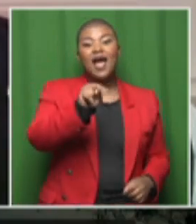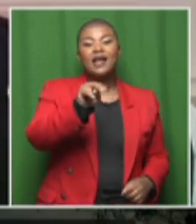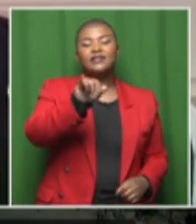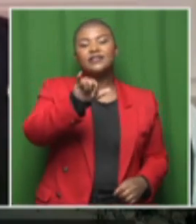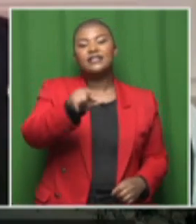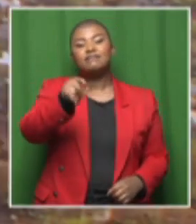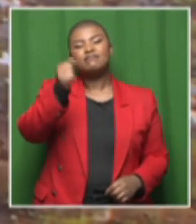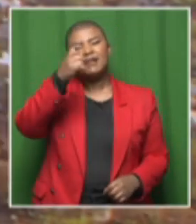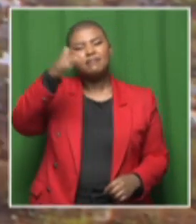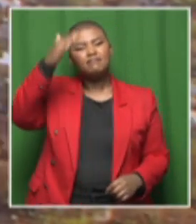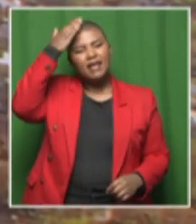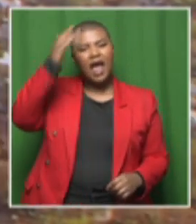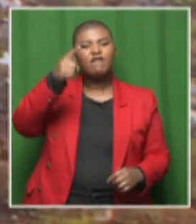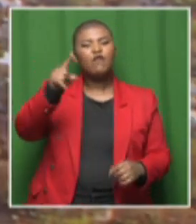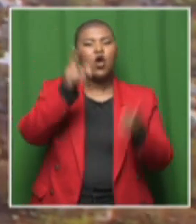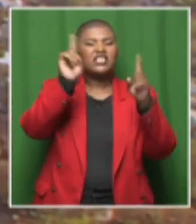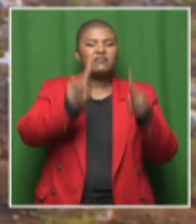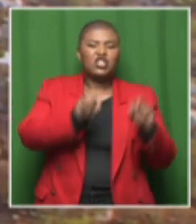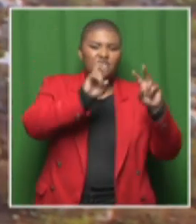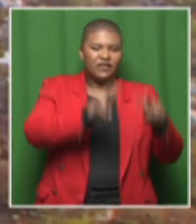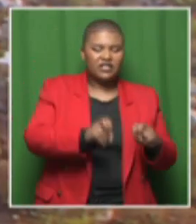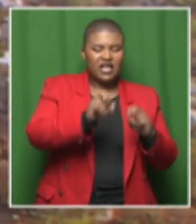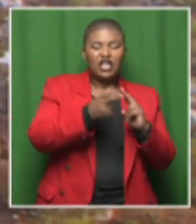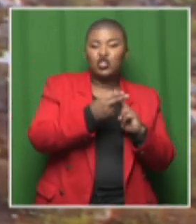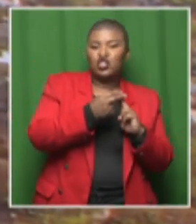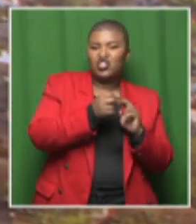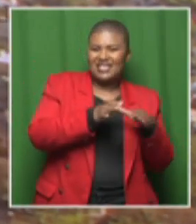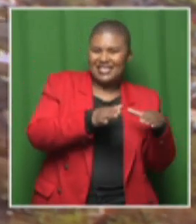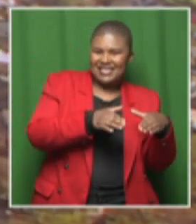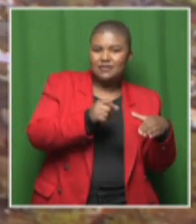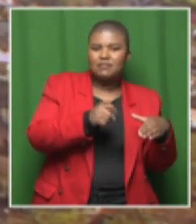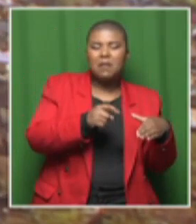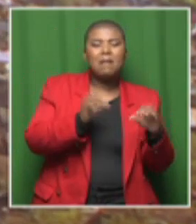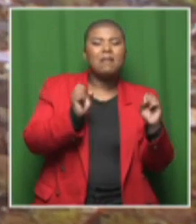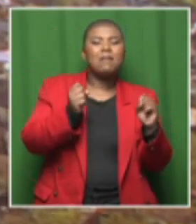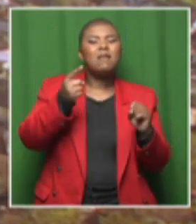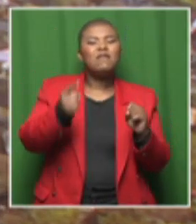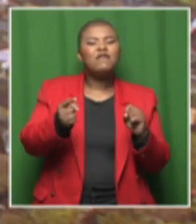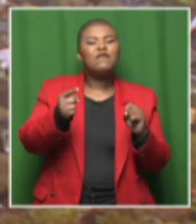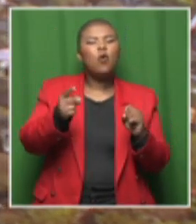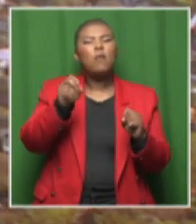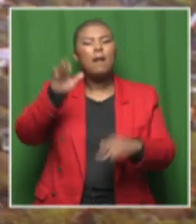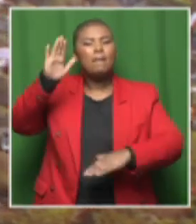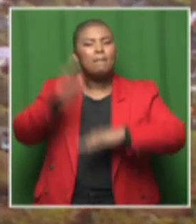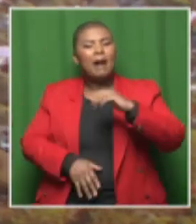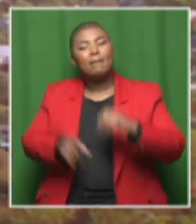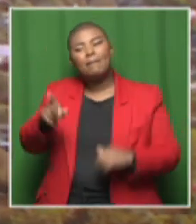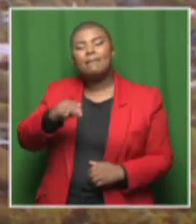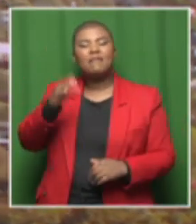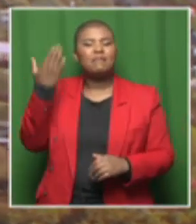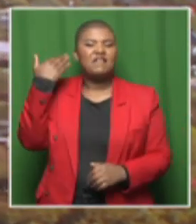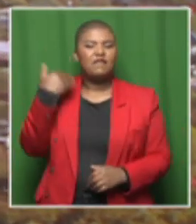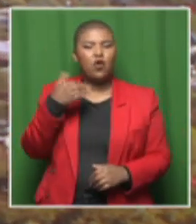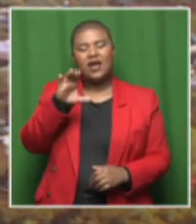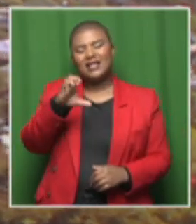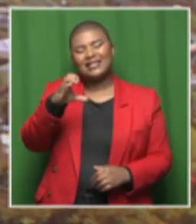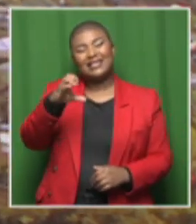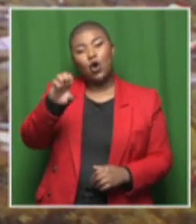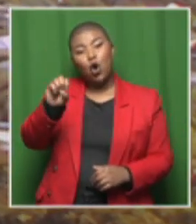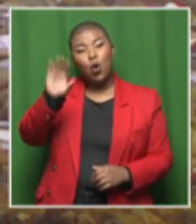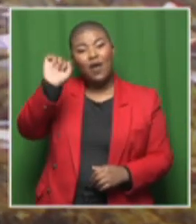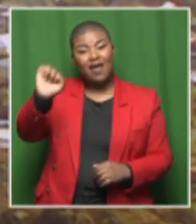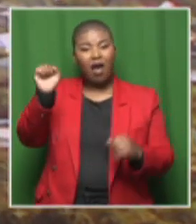head of the Special Investigations Unit, speaking to us about the intention to hold former Eskom CEO Andy